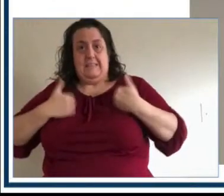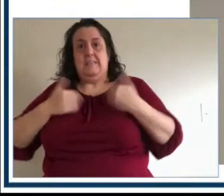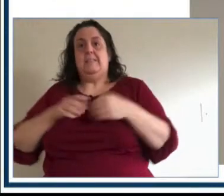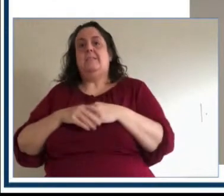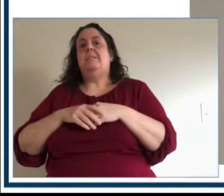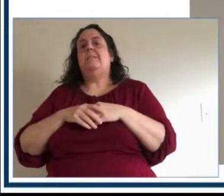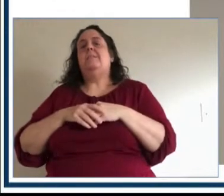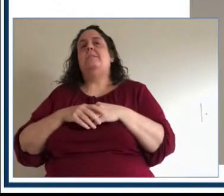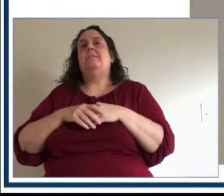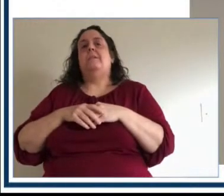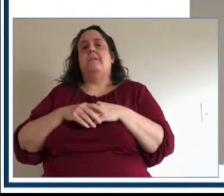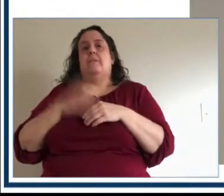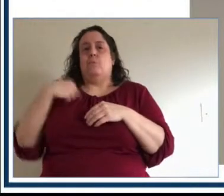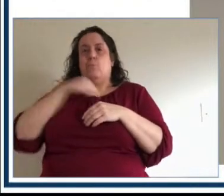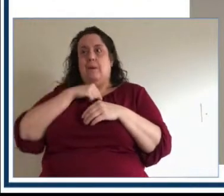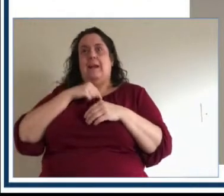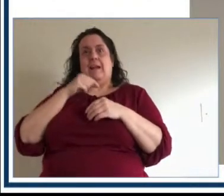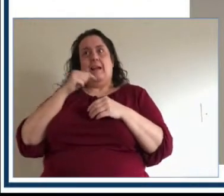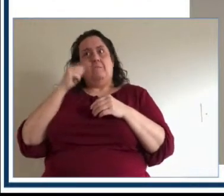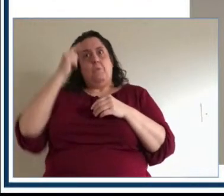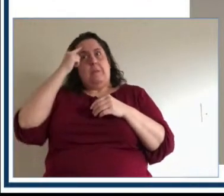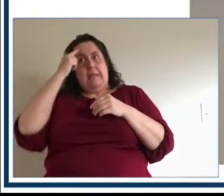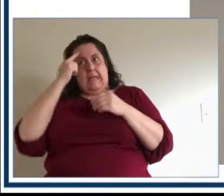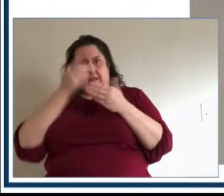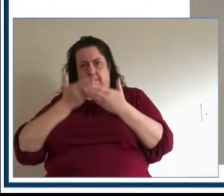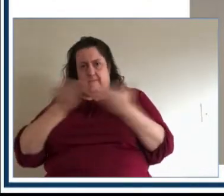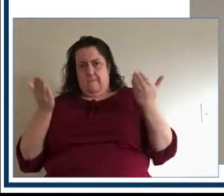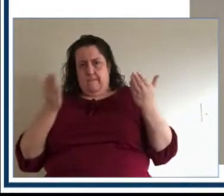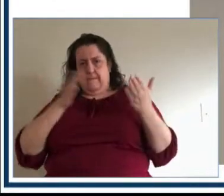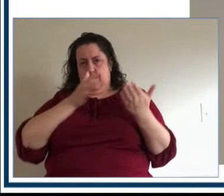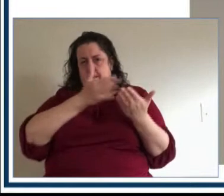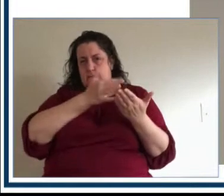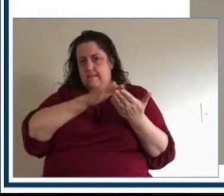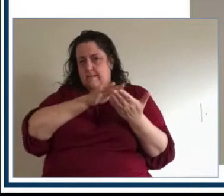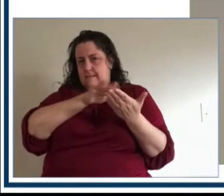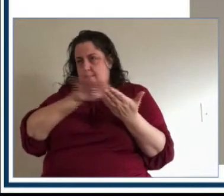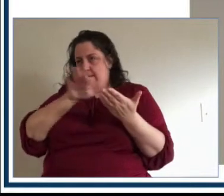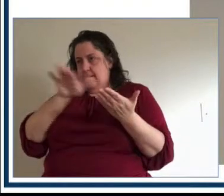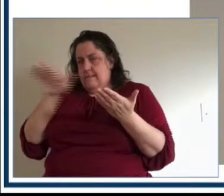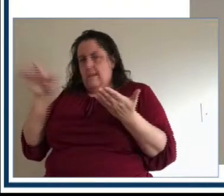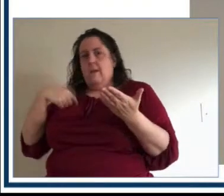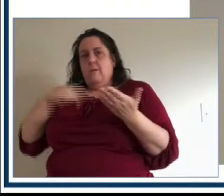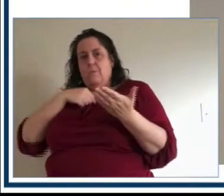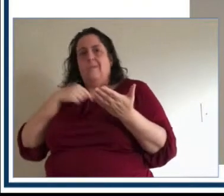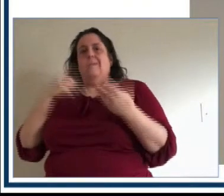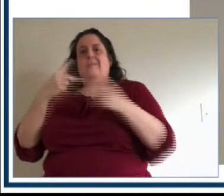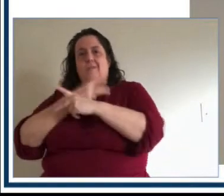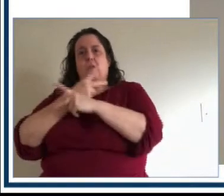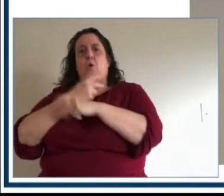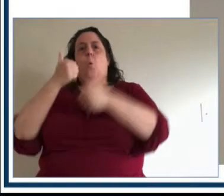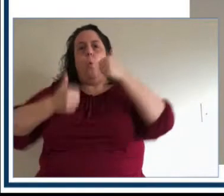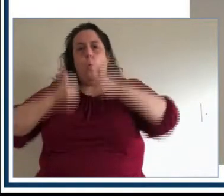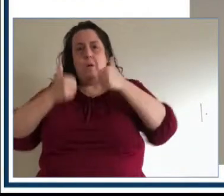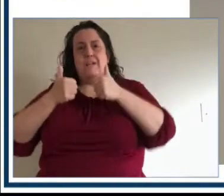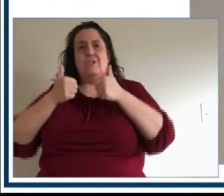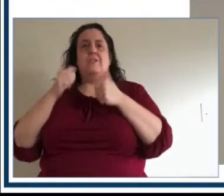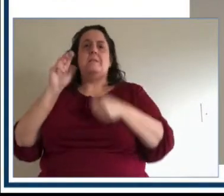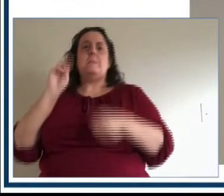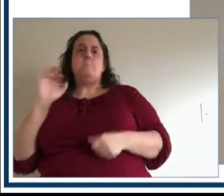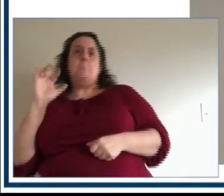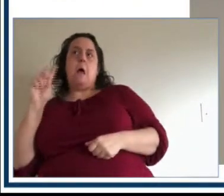before we're completely comfortable to say, yeah, Omicron produces relatively mild illness. But all the signs to